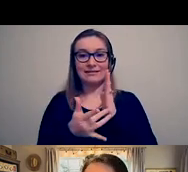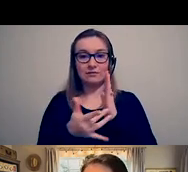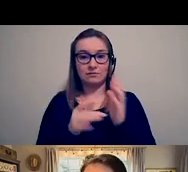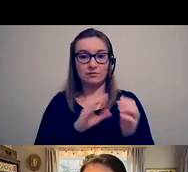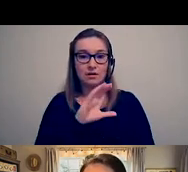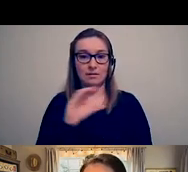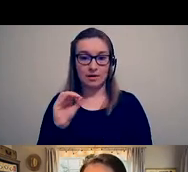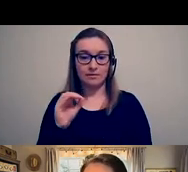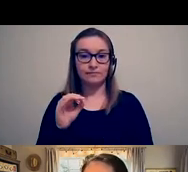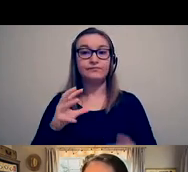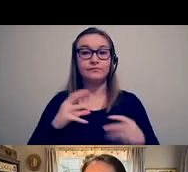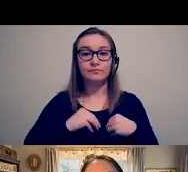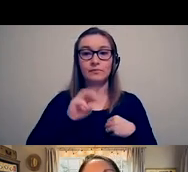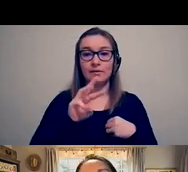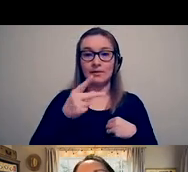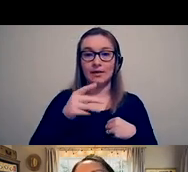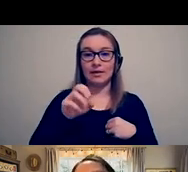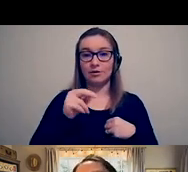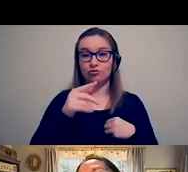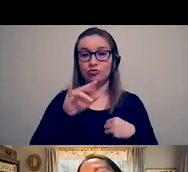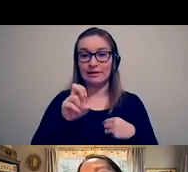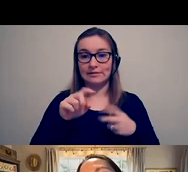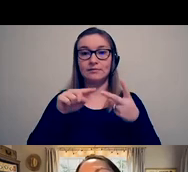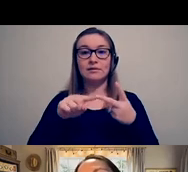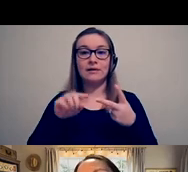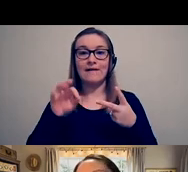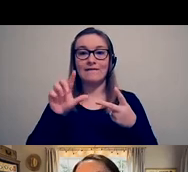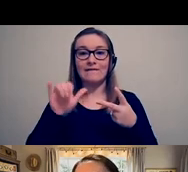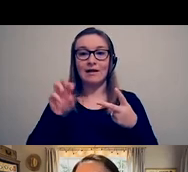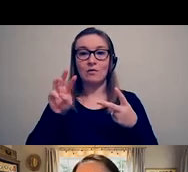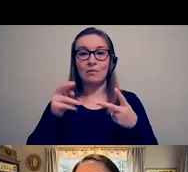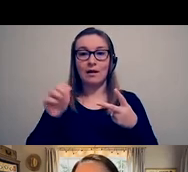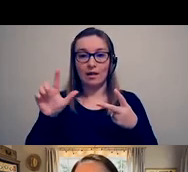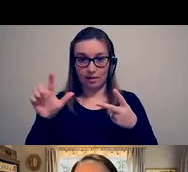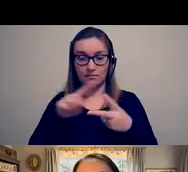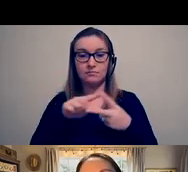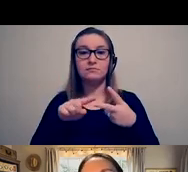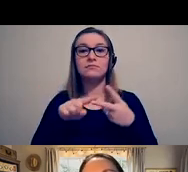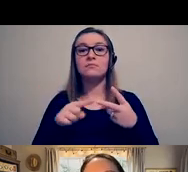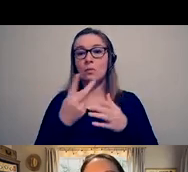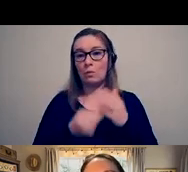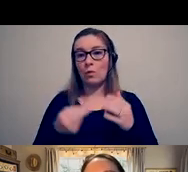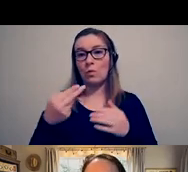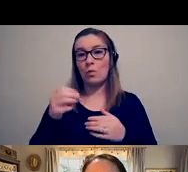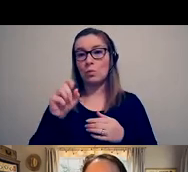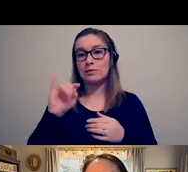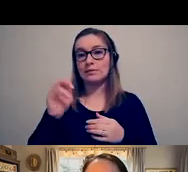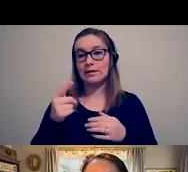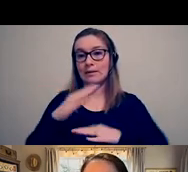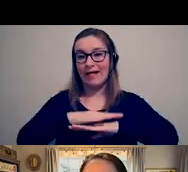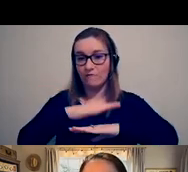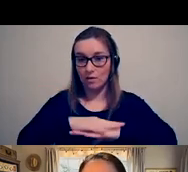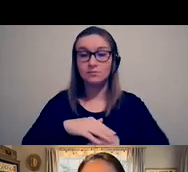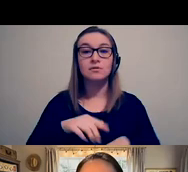both WP Engine, their first brand, and now Flywheel, which are both hosting platforms. They also are the owners